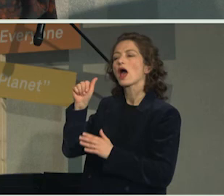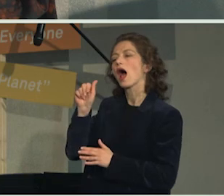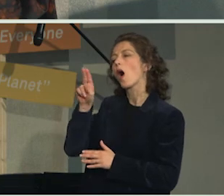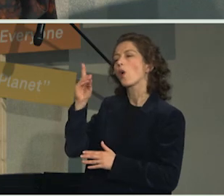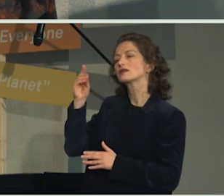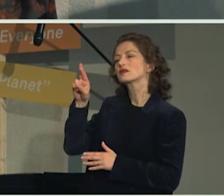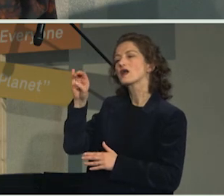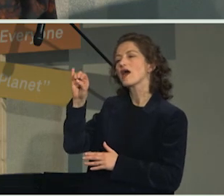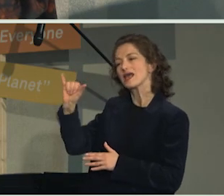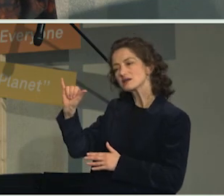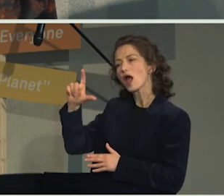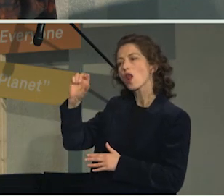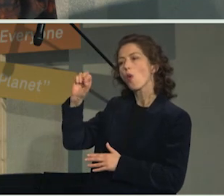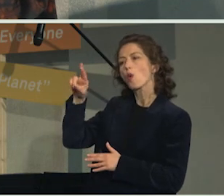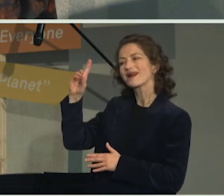Davis.